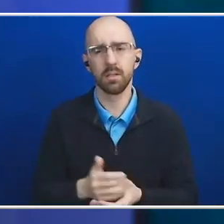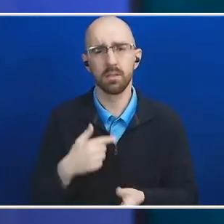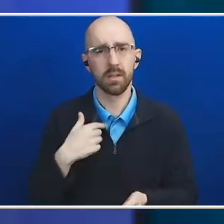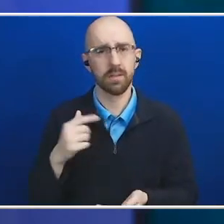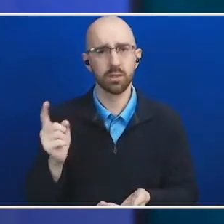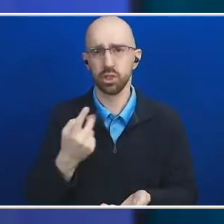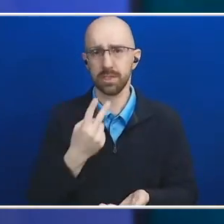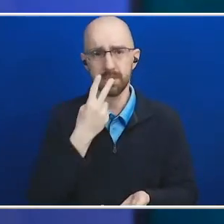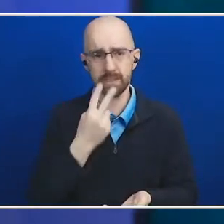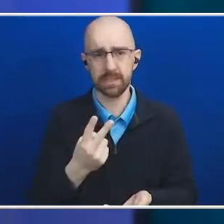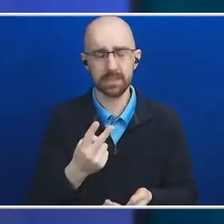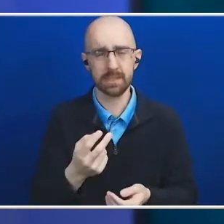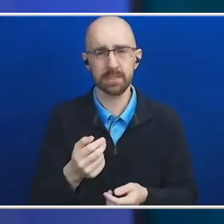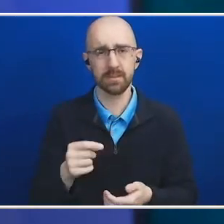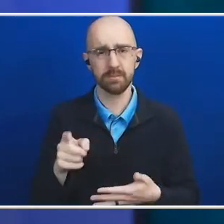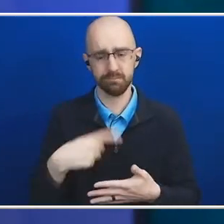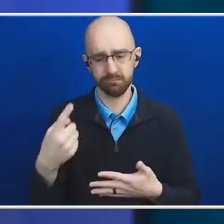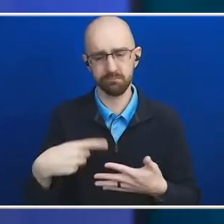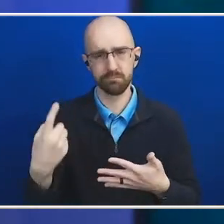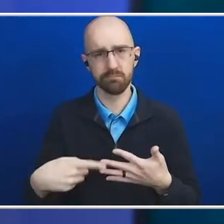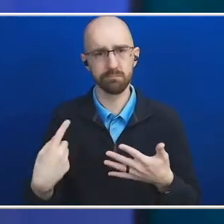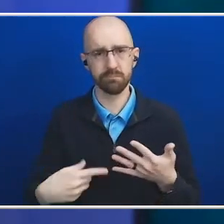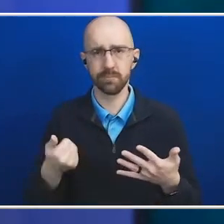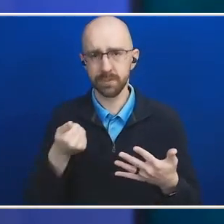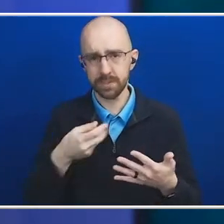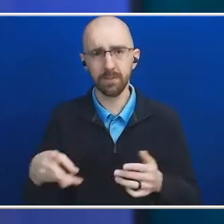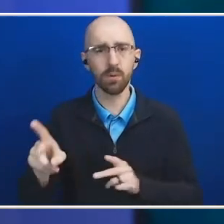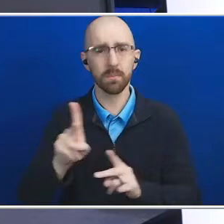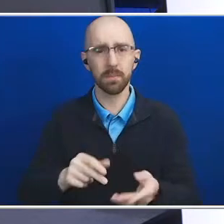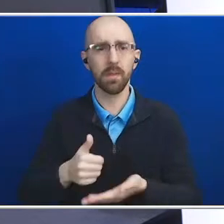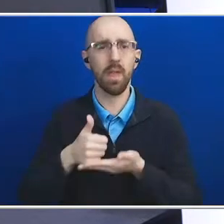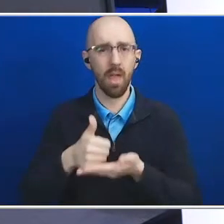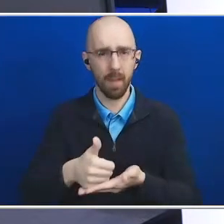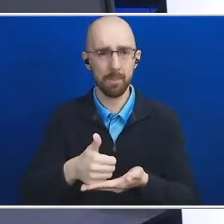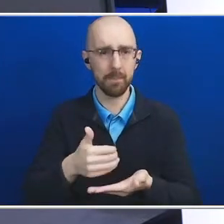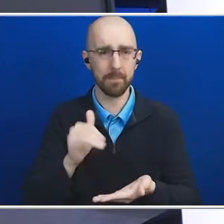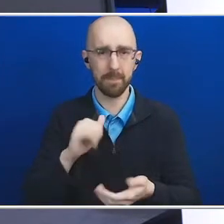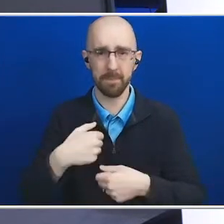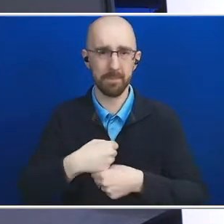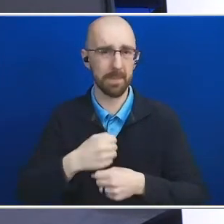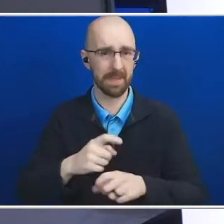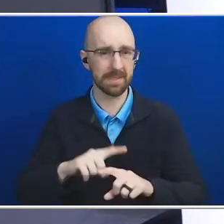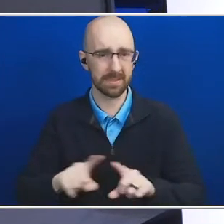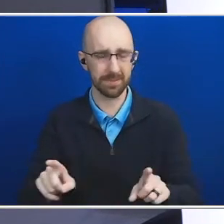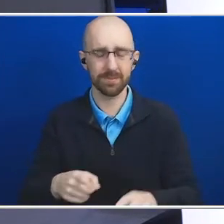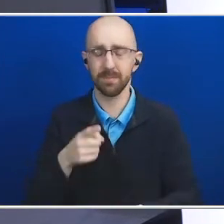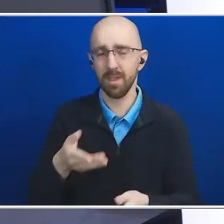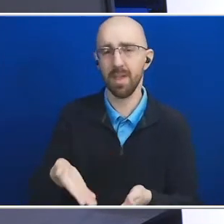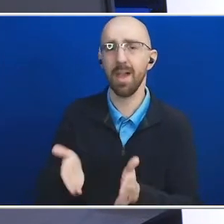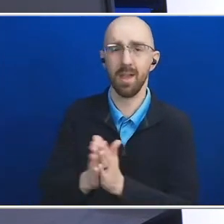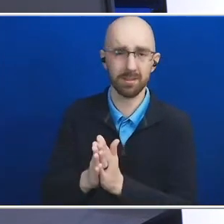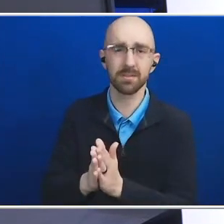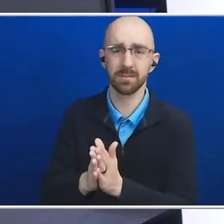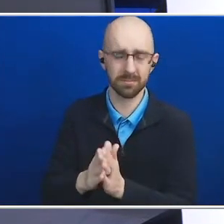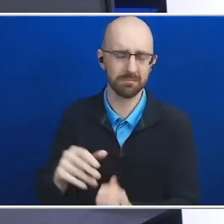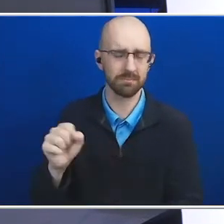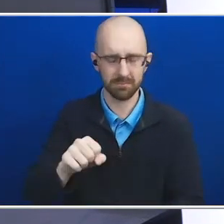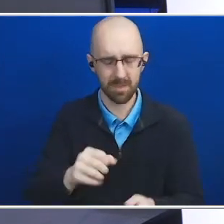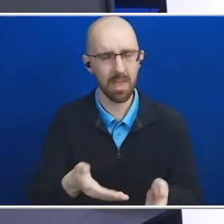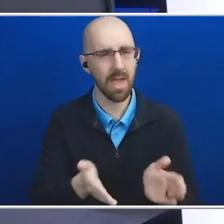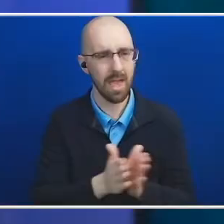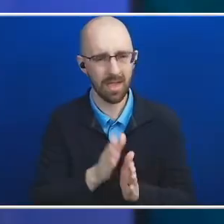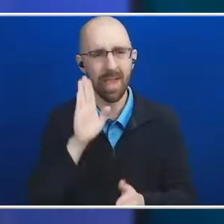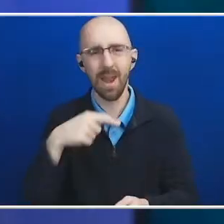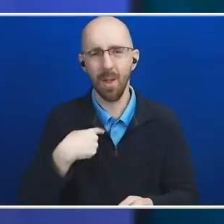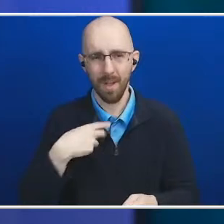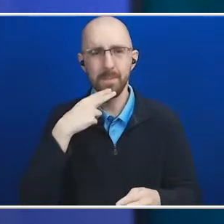numerous people help meet, and it does make a difference. Ask for the help. It comes. Yes. Yes. And I know I've mentioned that